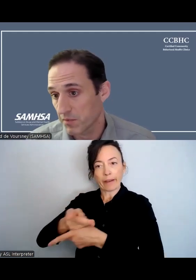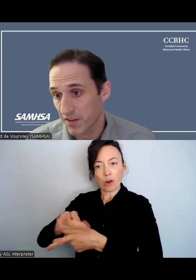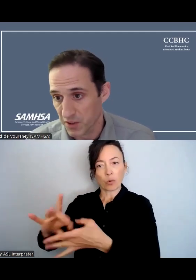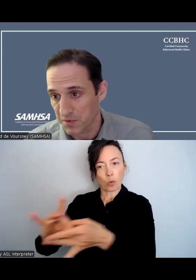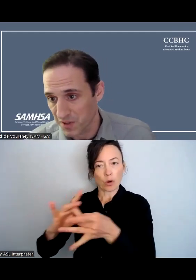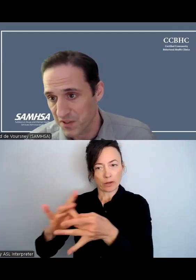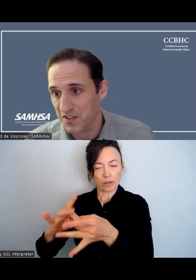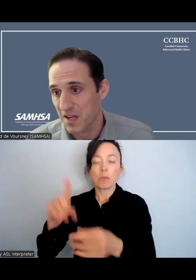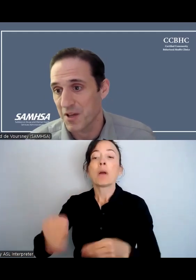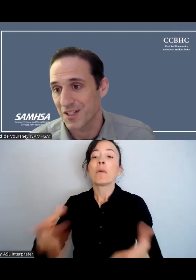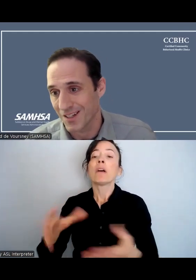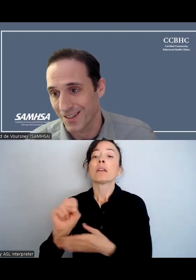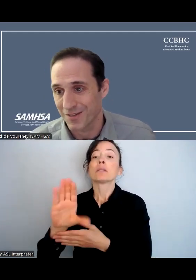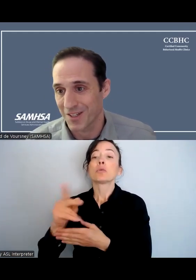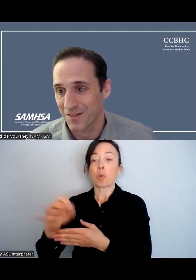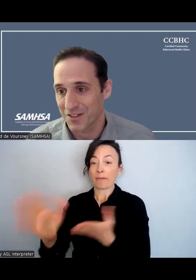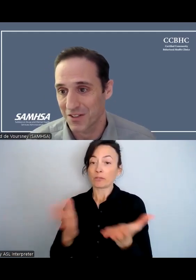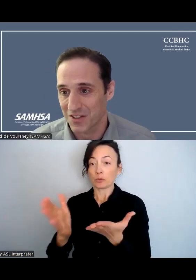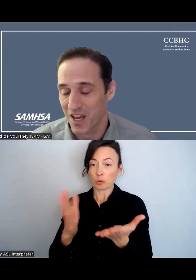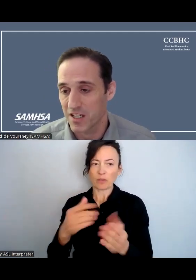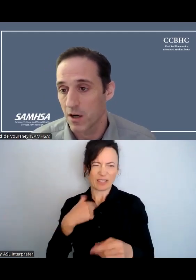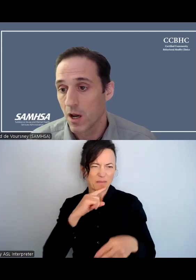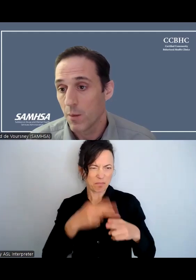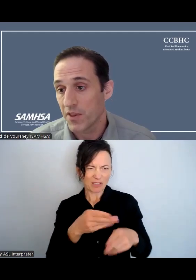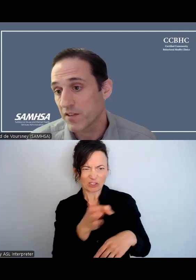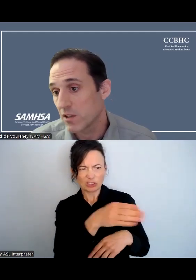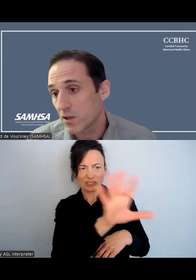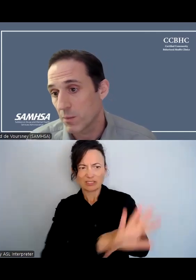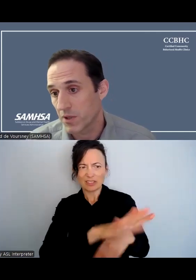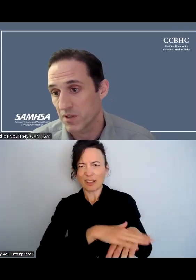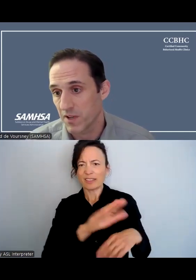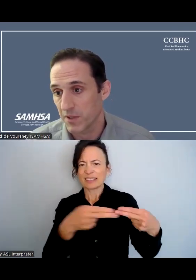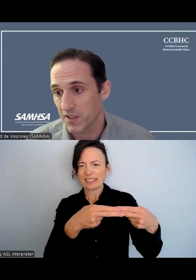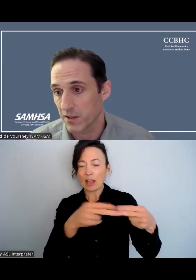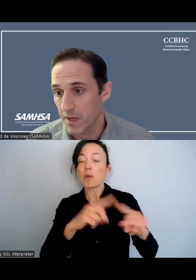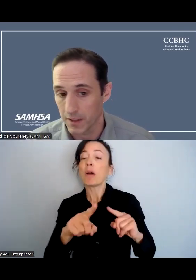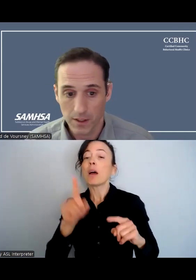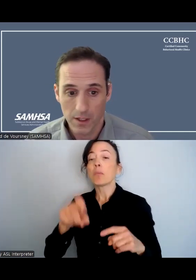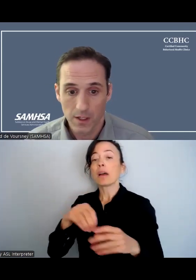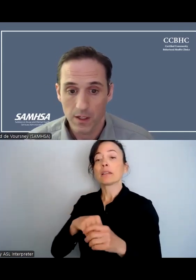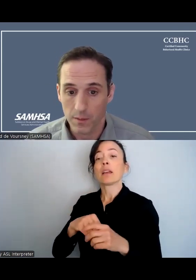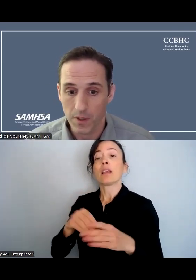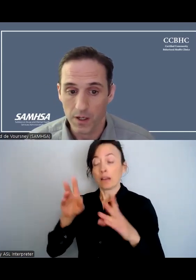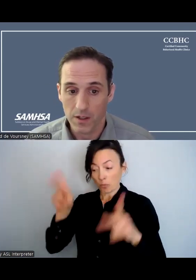CCBHCs have to provide the scope of services, as I mentioned on the left side of this slide here, but they have to do so in a person and family-centered manner.